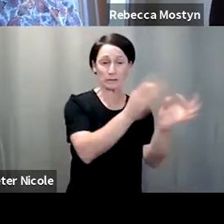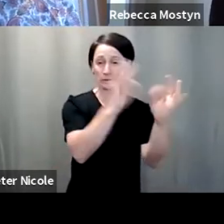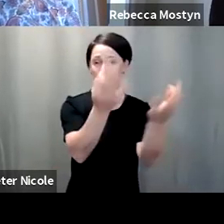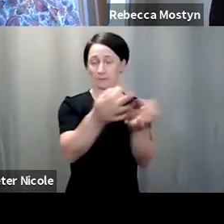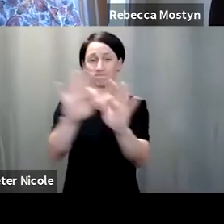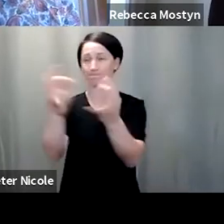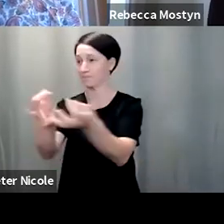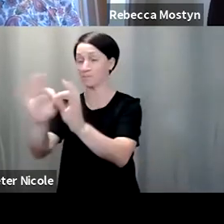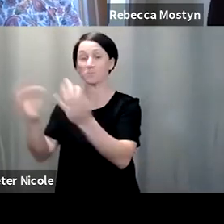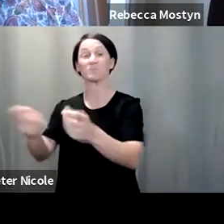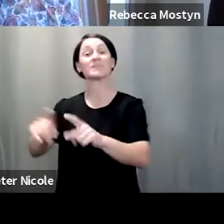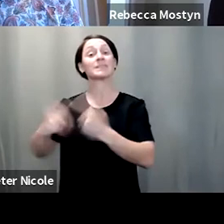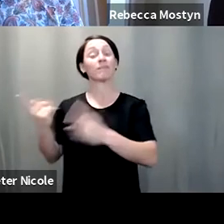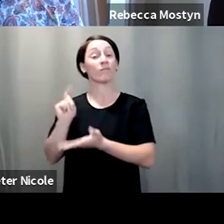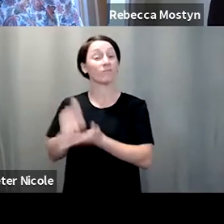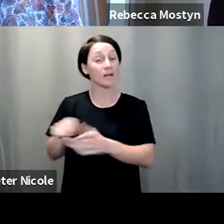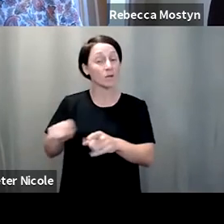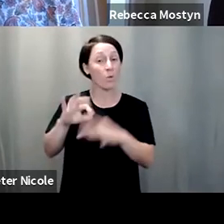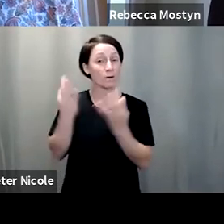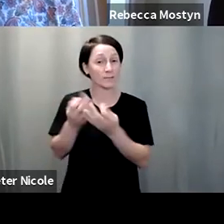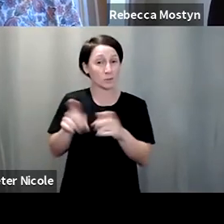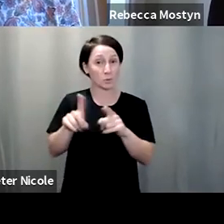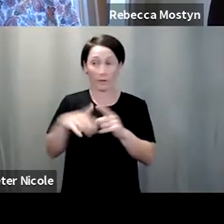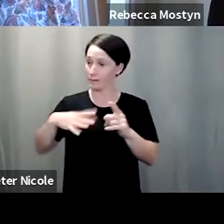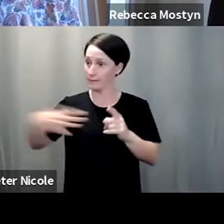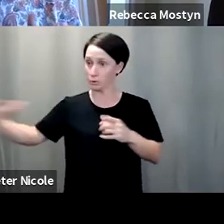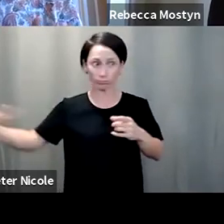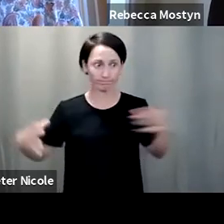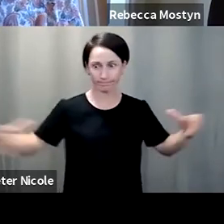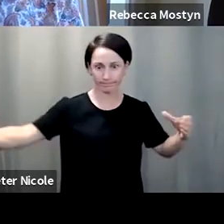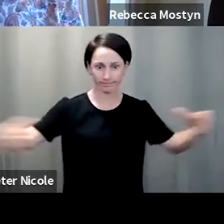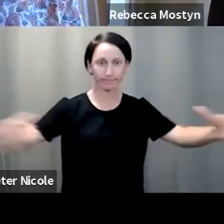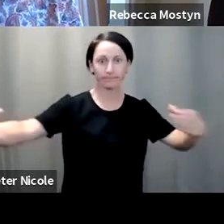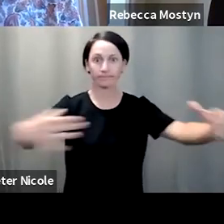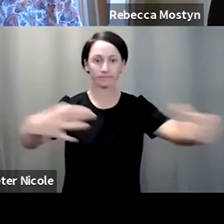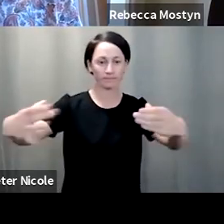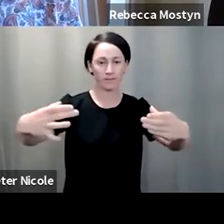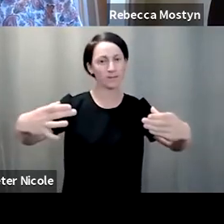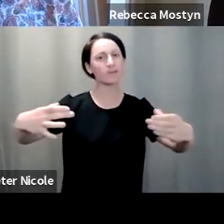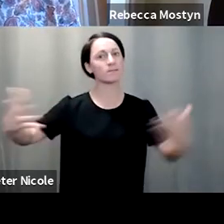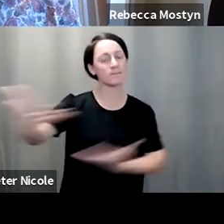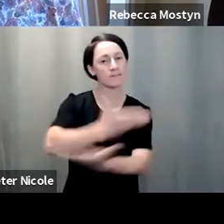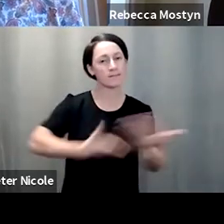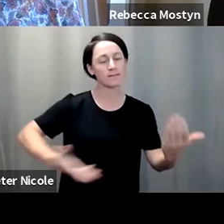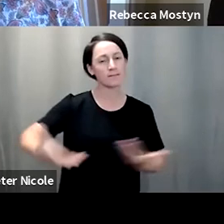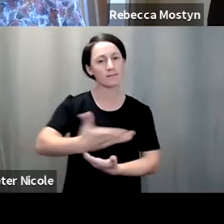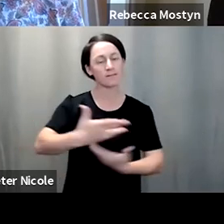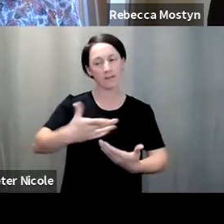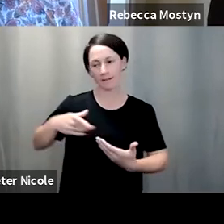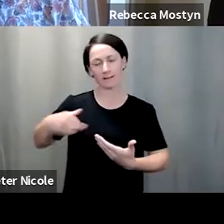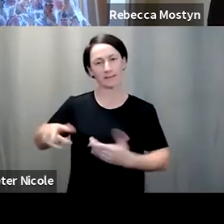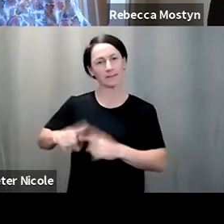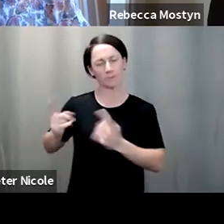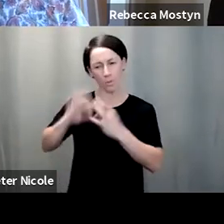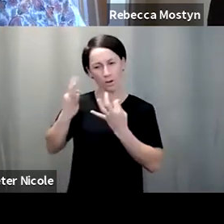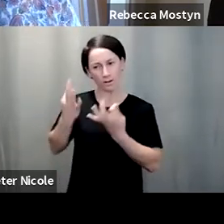and others really need to, I think, show leadership here in bringing people together around this